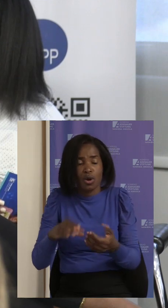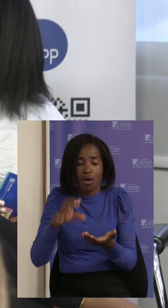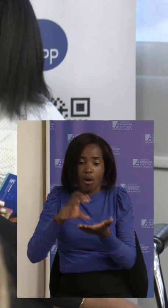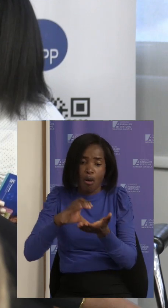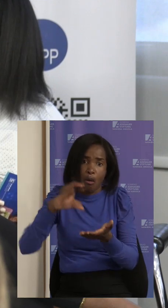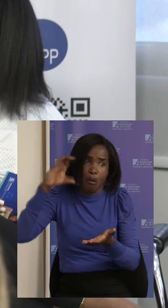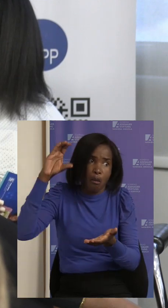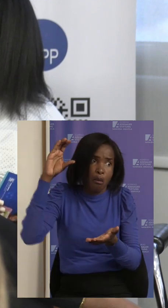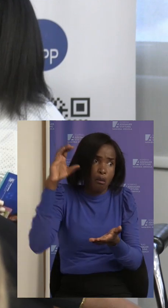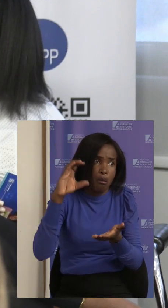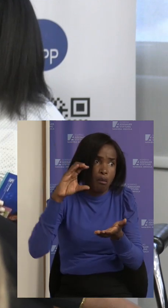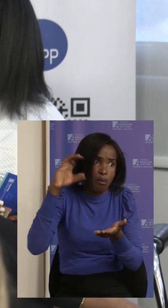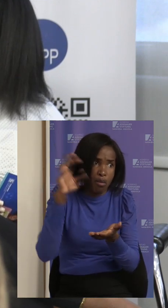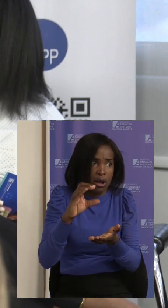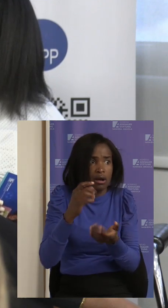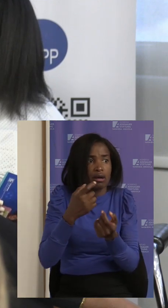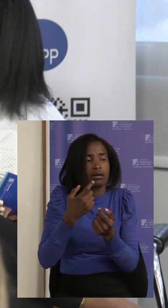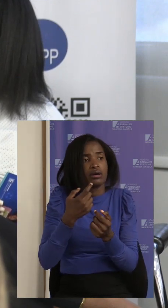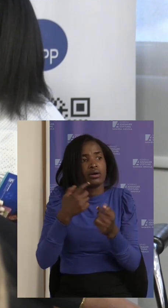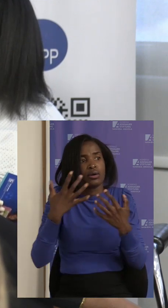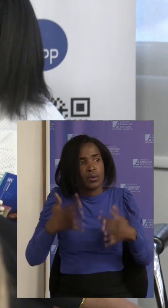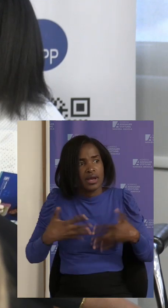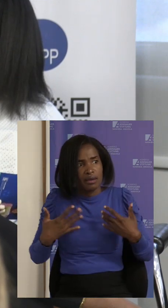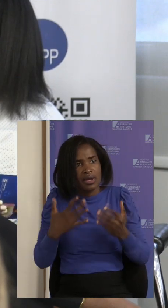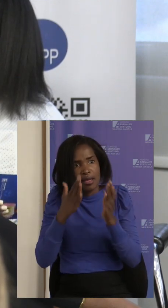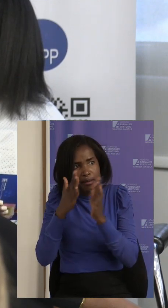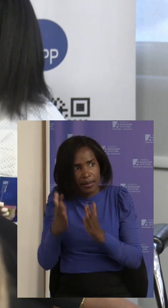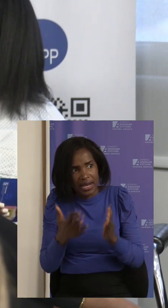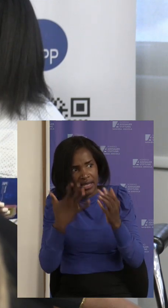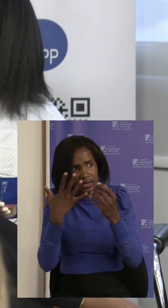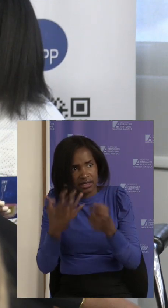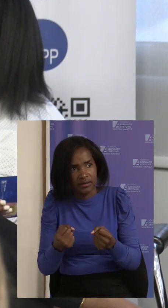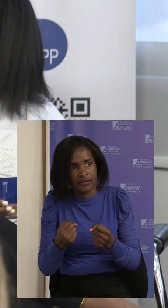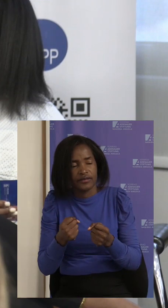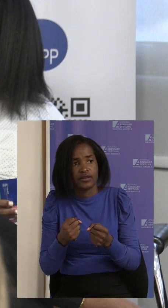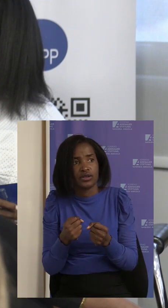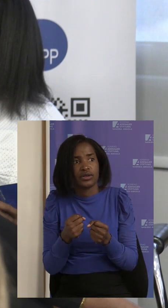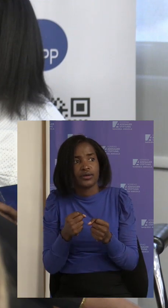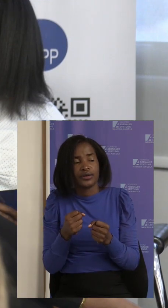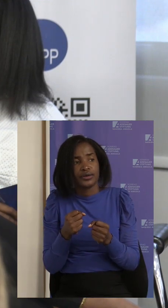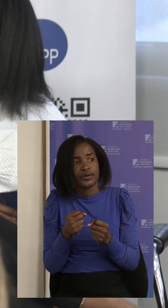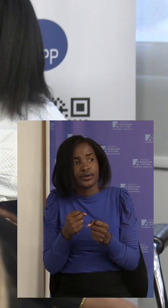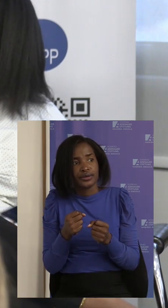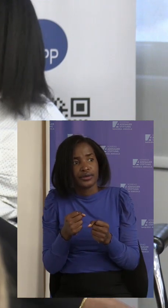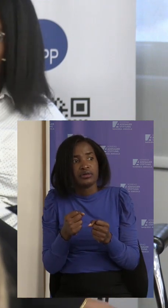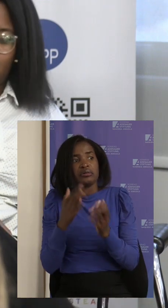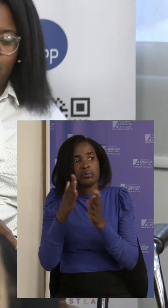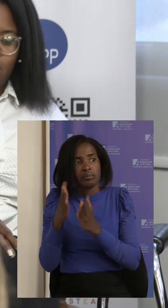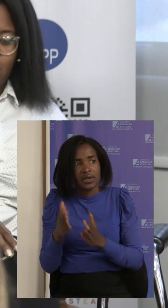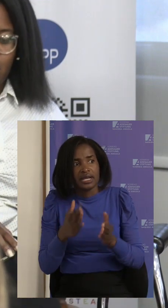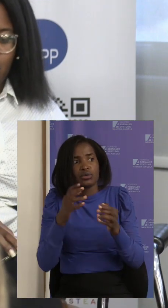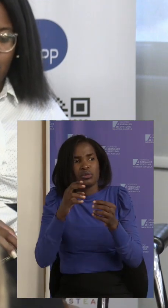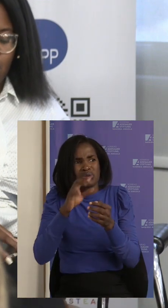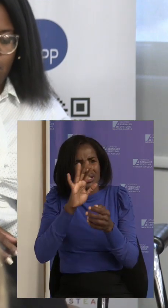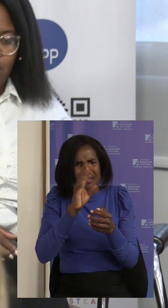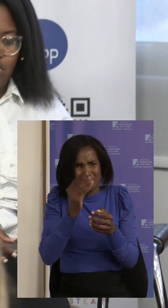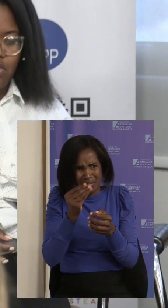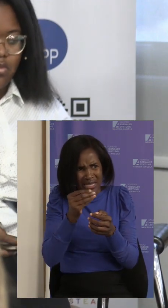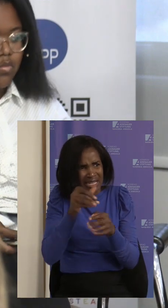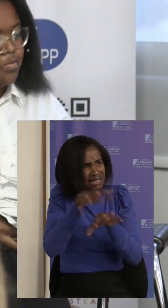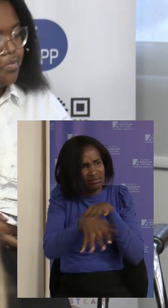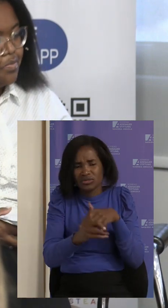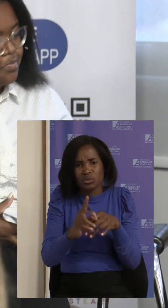in place already through the accelerated infrastructure plan to make good use of this